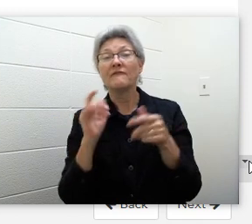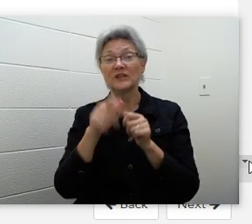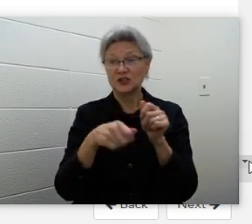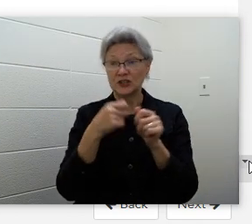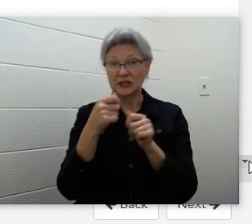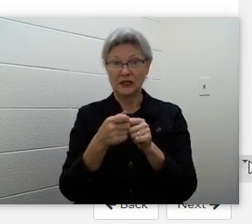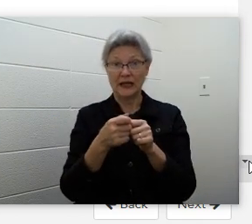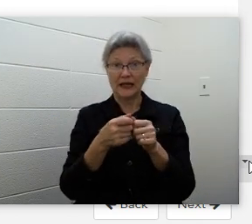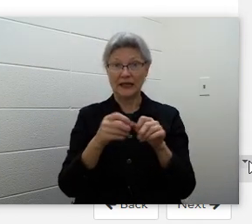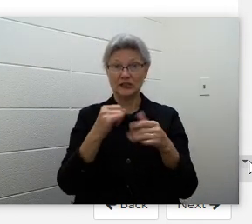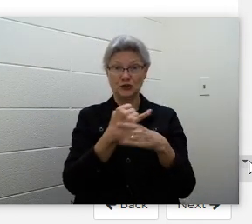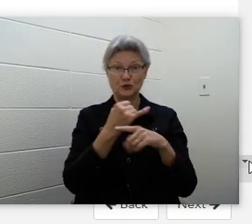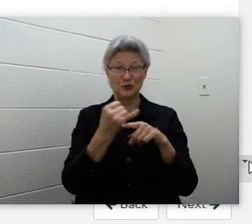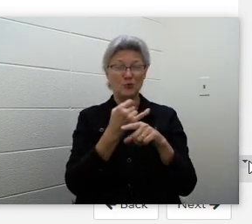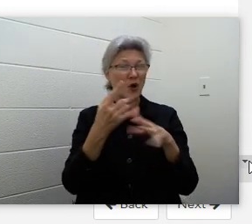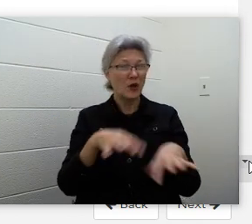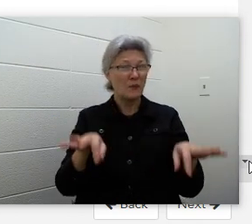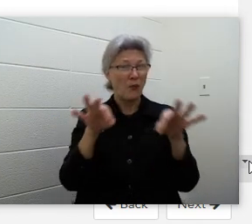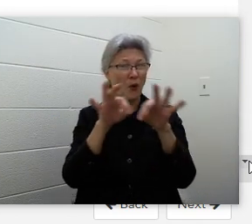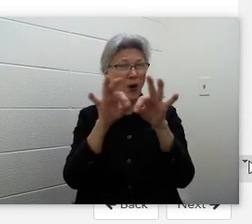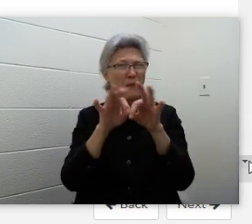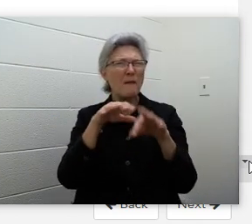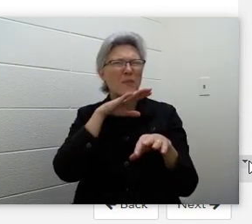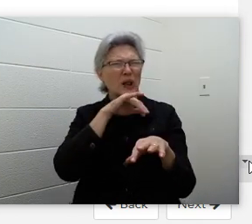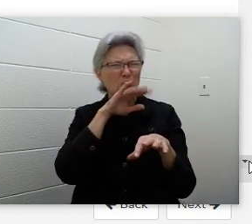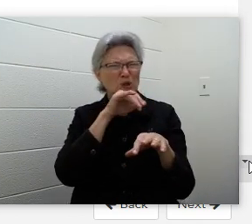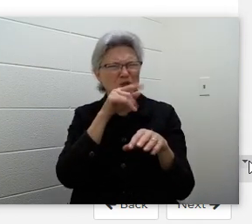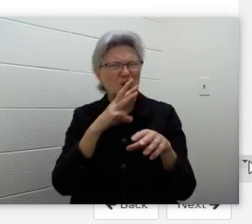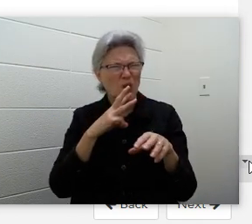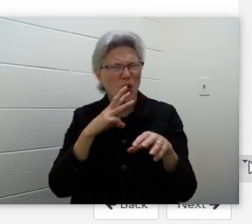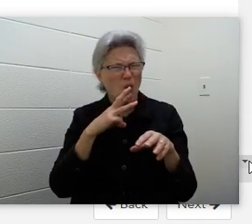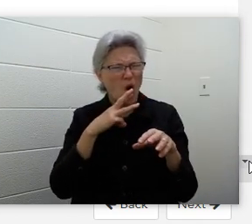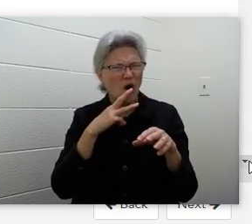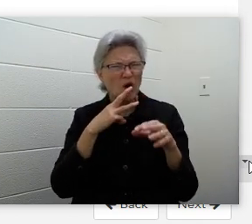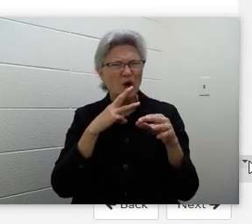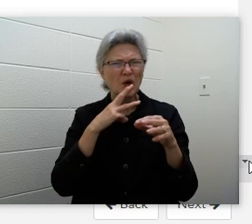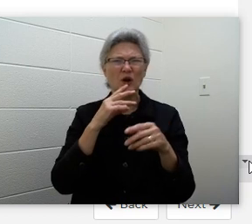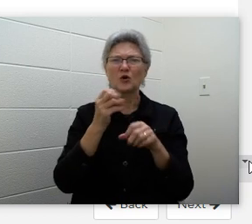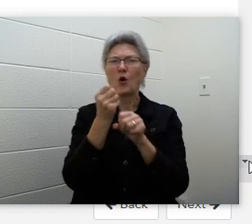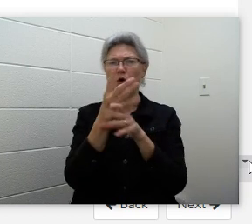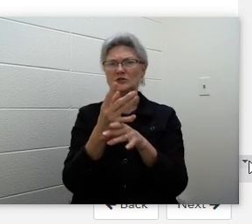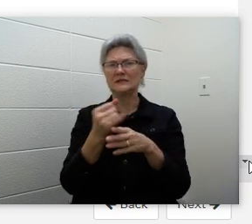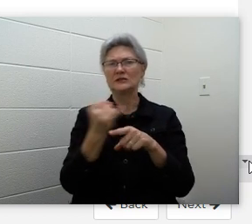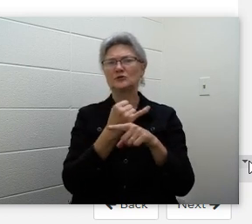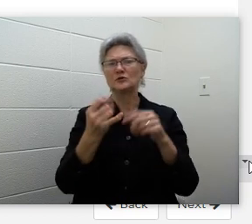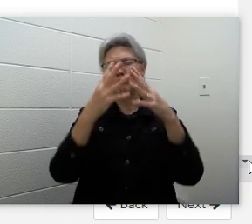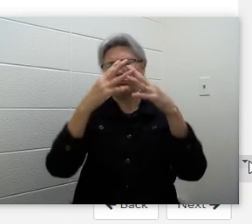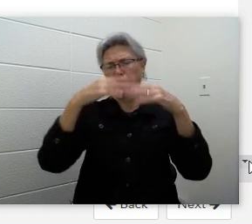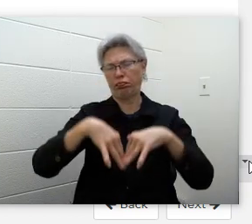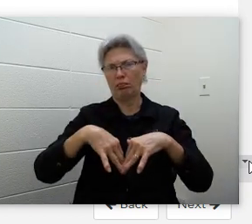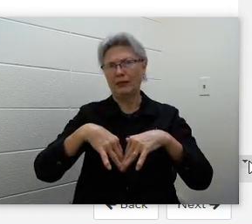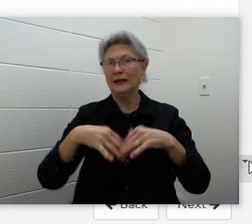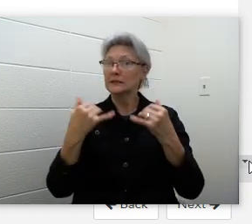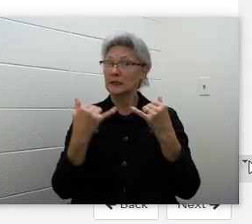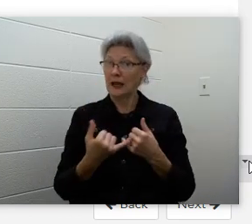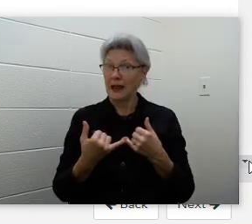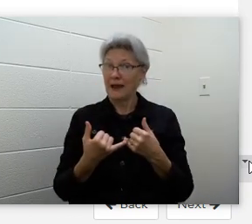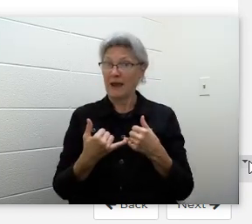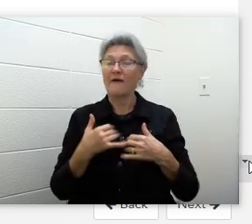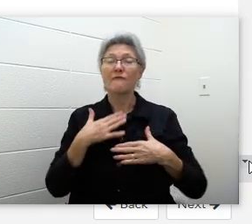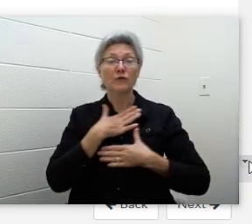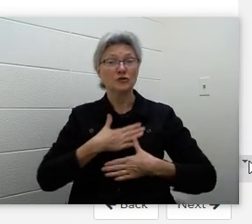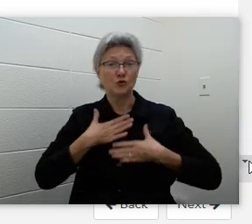fish populations in the region. This caused commercial fishing to collapse. Today, recreational fishing, or